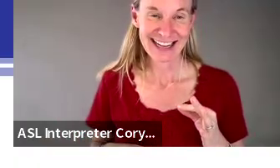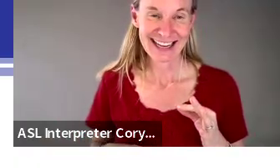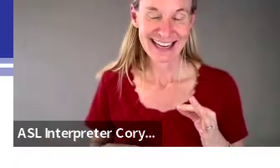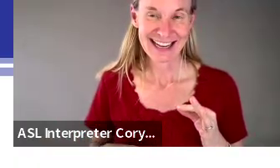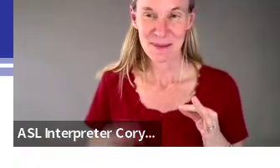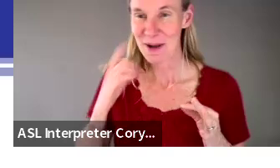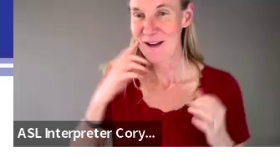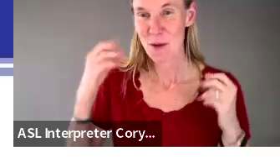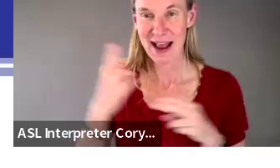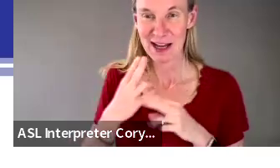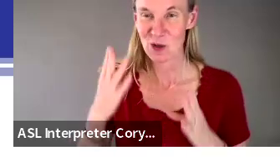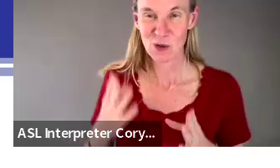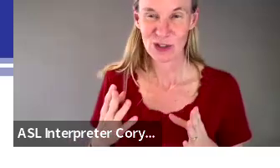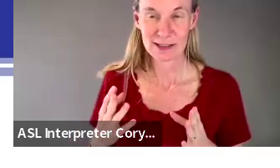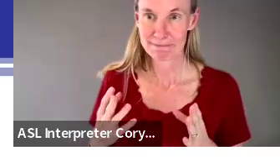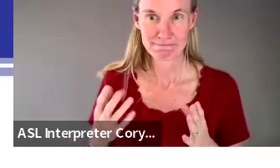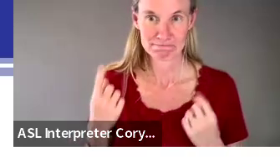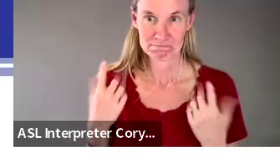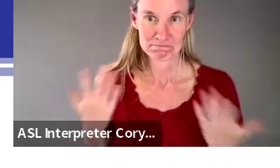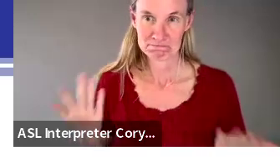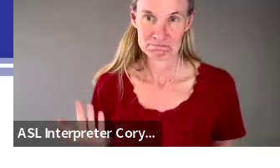but to many users, it's not even legible.